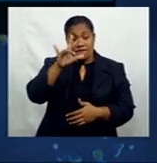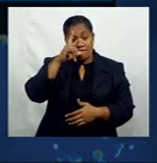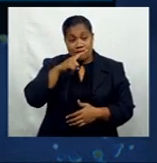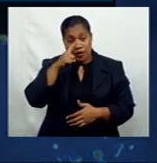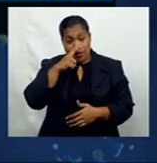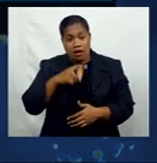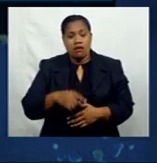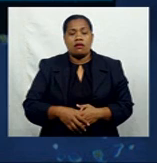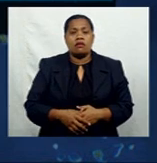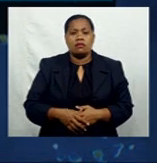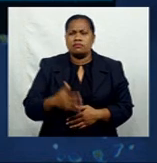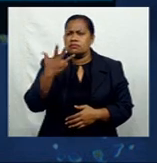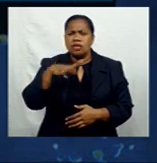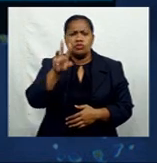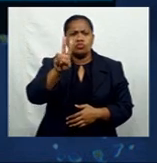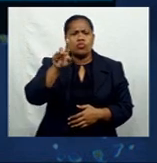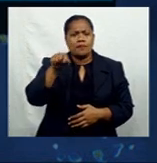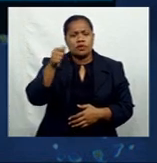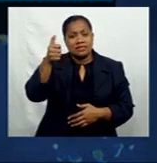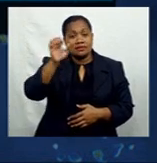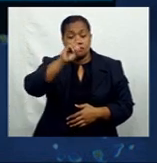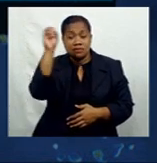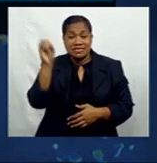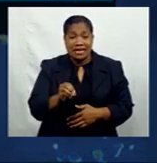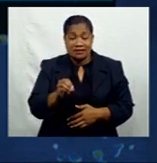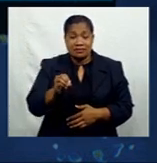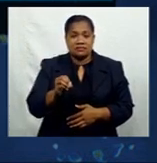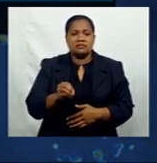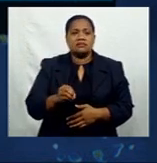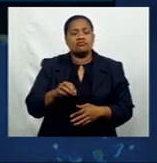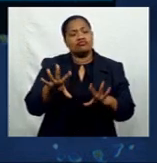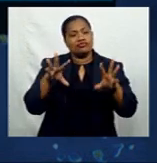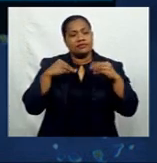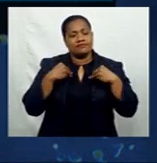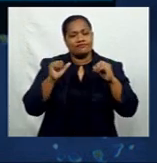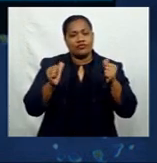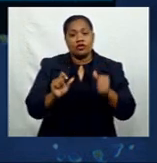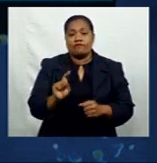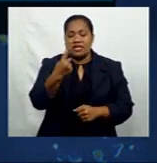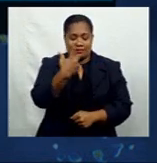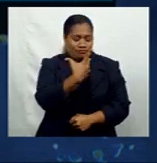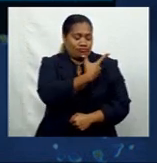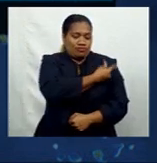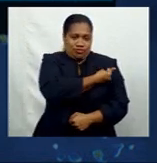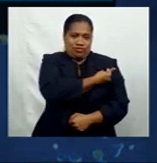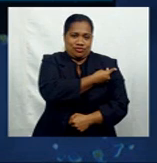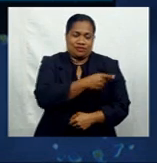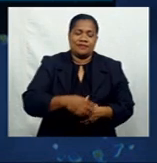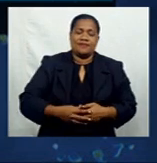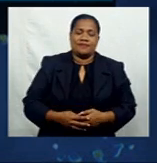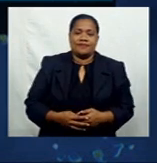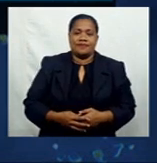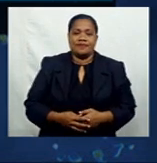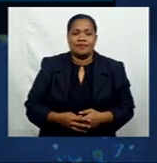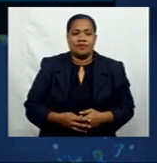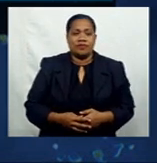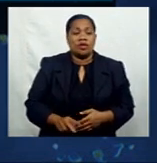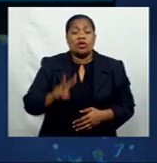or 92.6% of the population have received their first dose of the AstraZeneca vaccine.